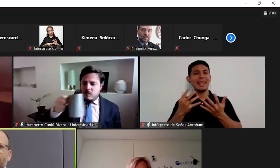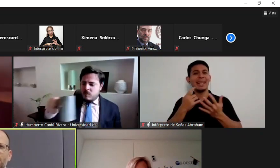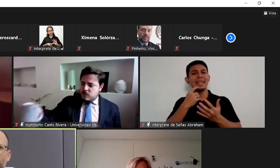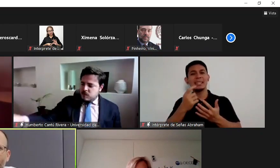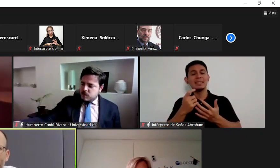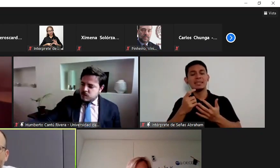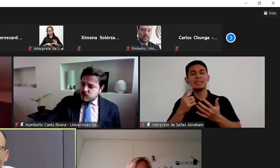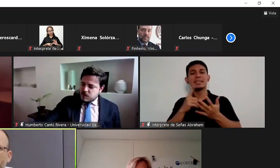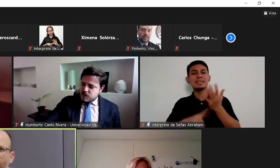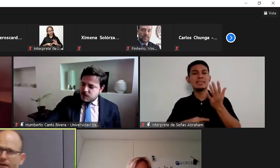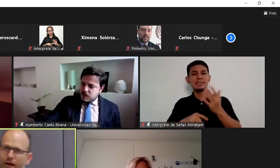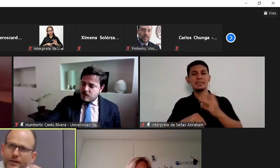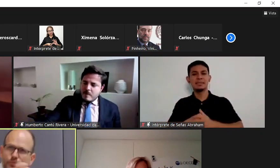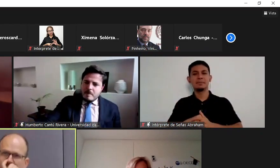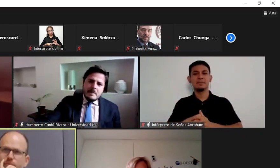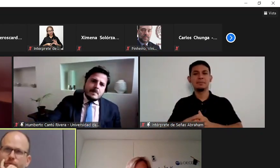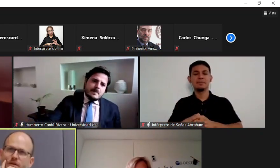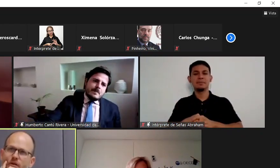is